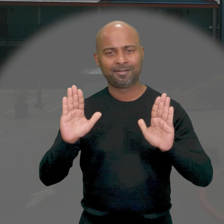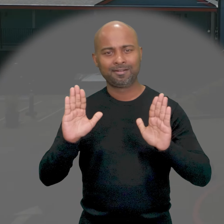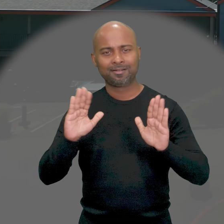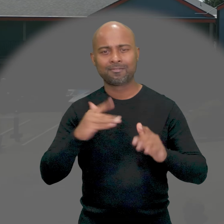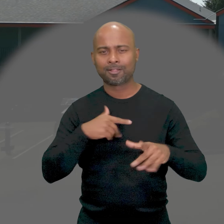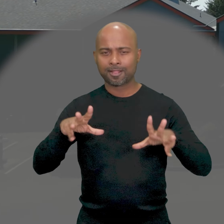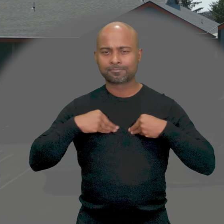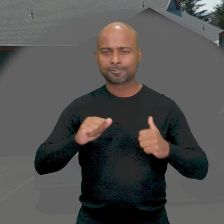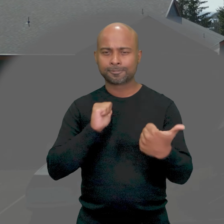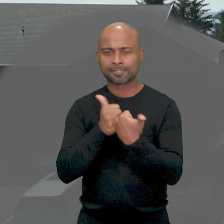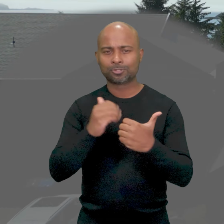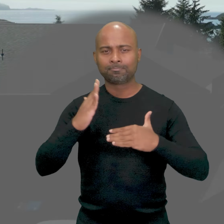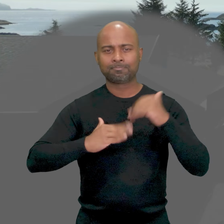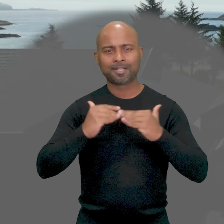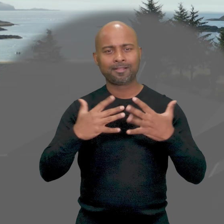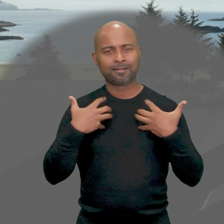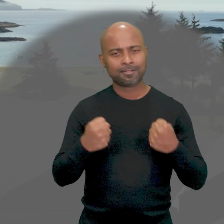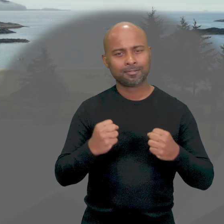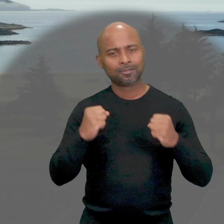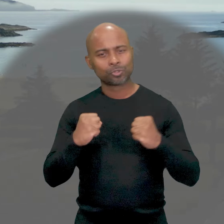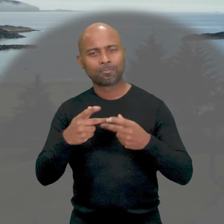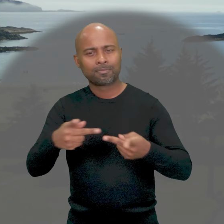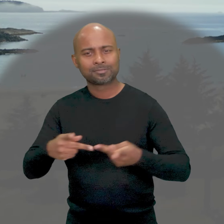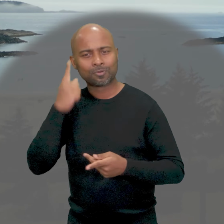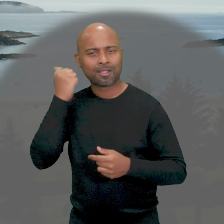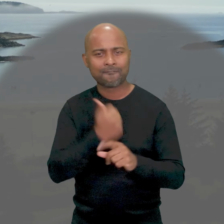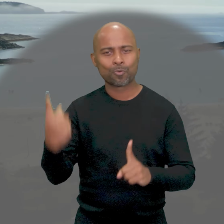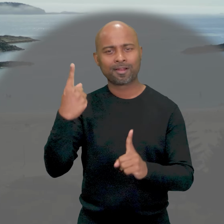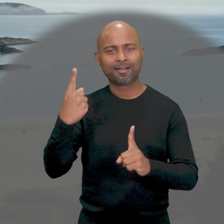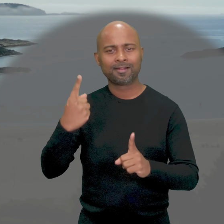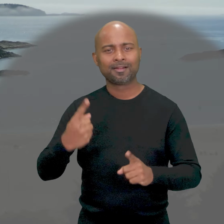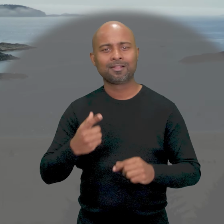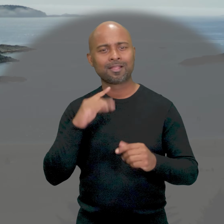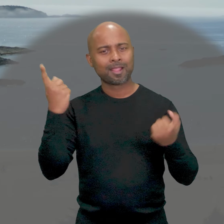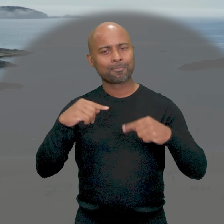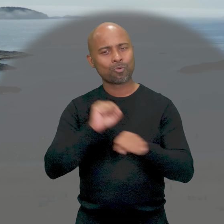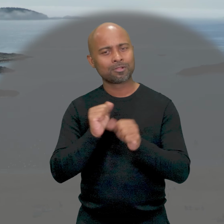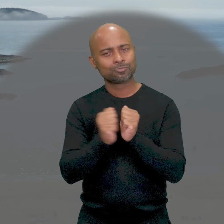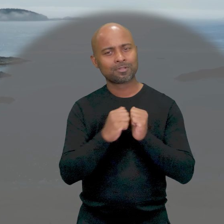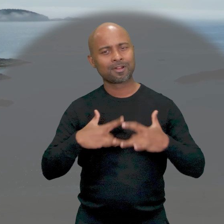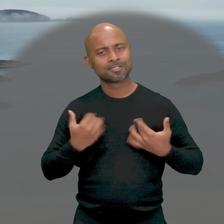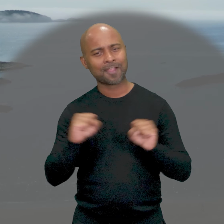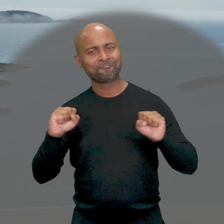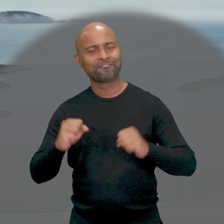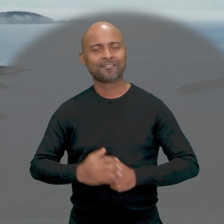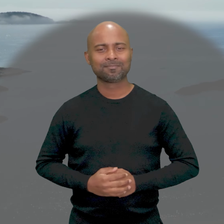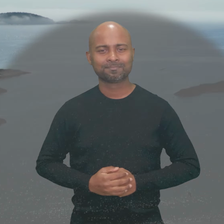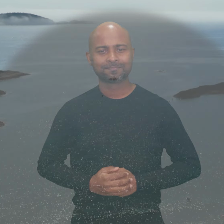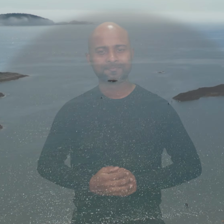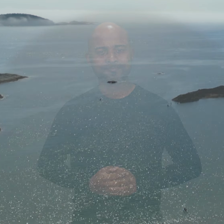well. We accept the challenges. We build healthy, strong places for everybody to come to work and feel safe.